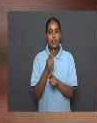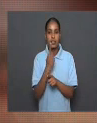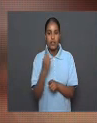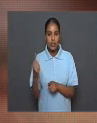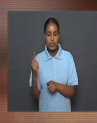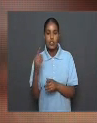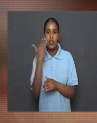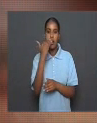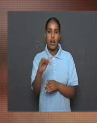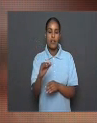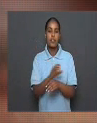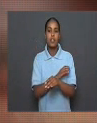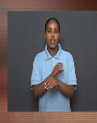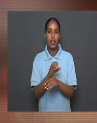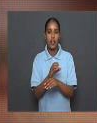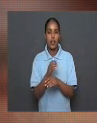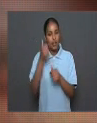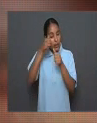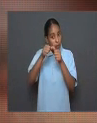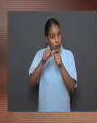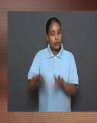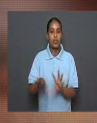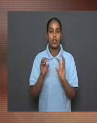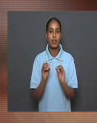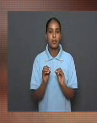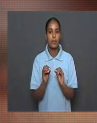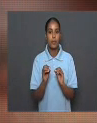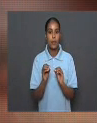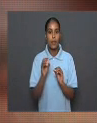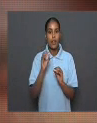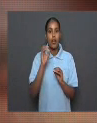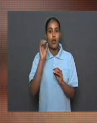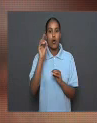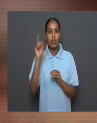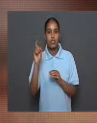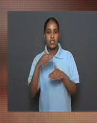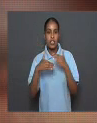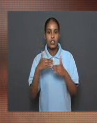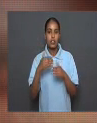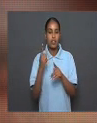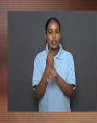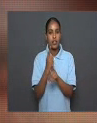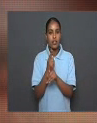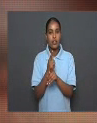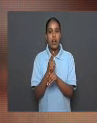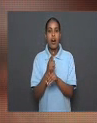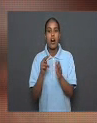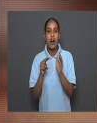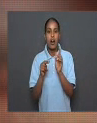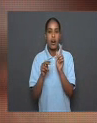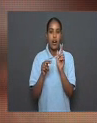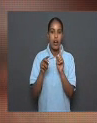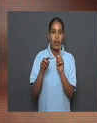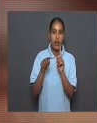each half cell. Remember, students, oxidation takes place at the anode